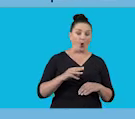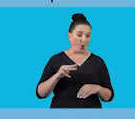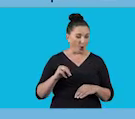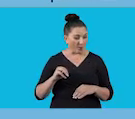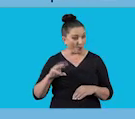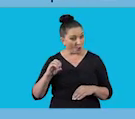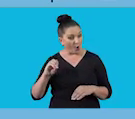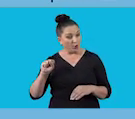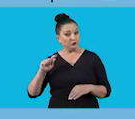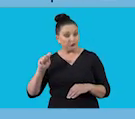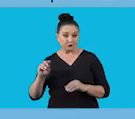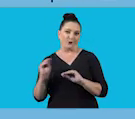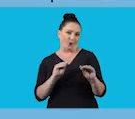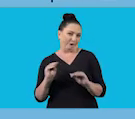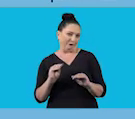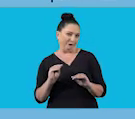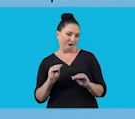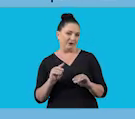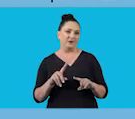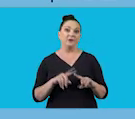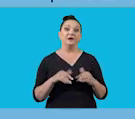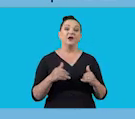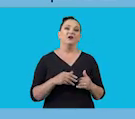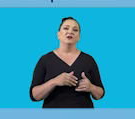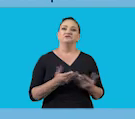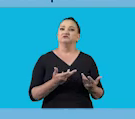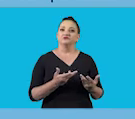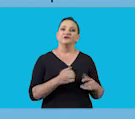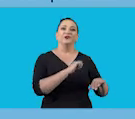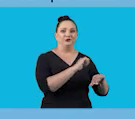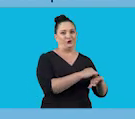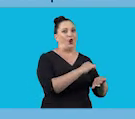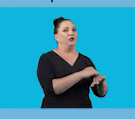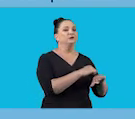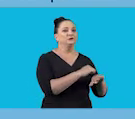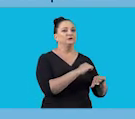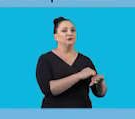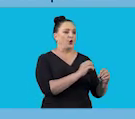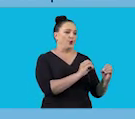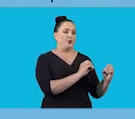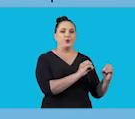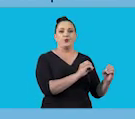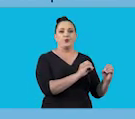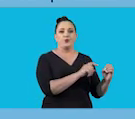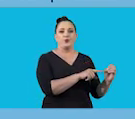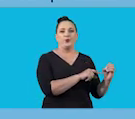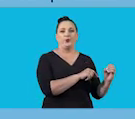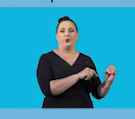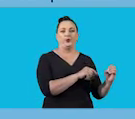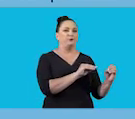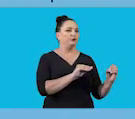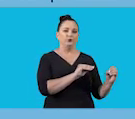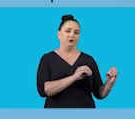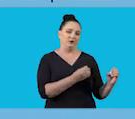movements between them? So we know that the least movements, the solid particles, they are just vibrating. They are